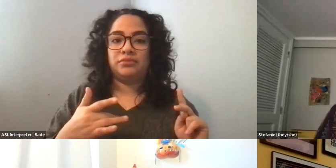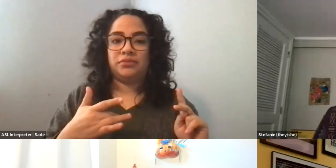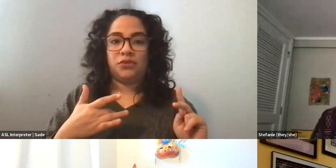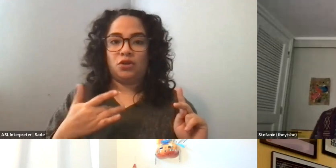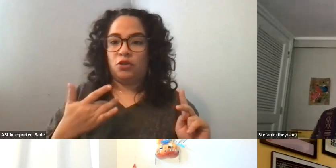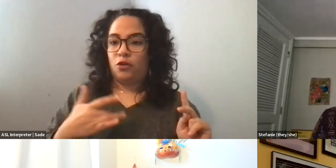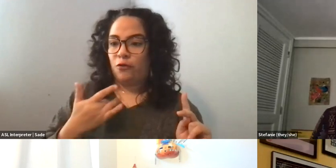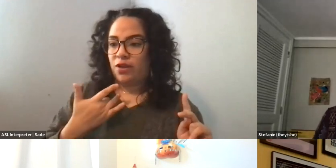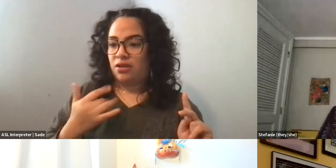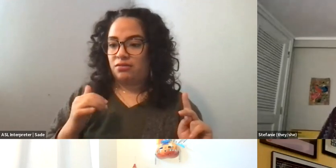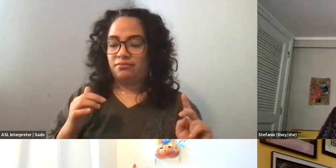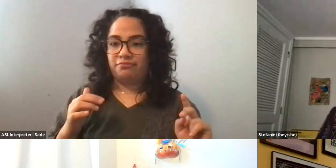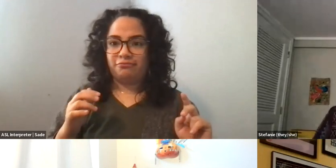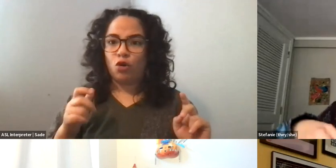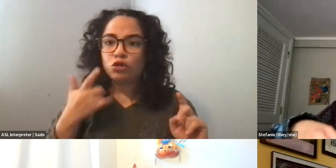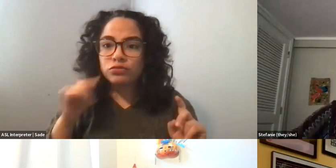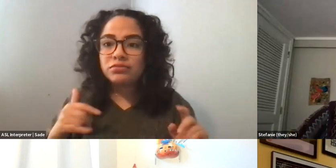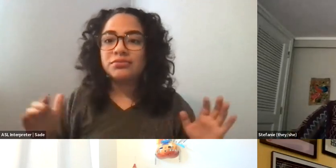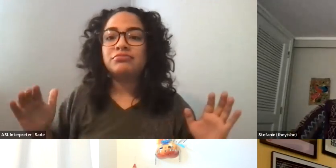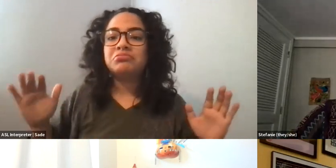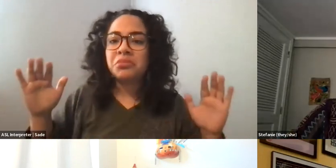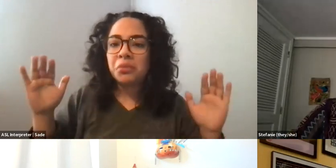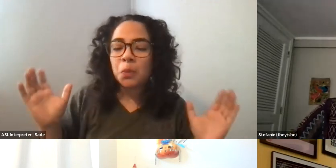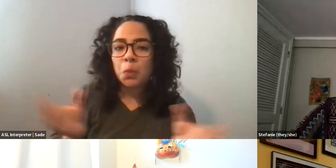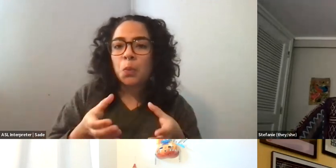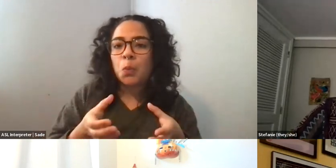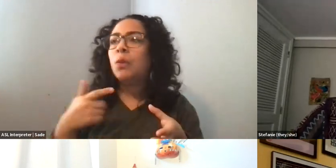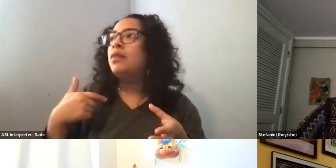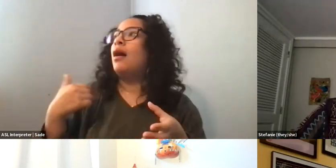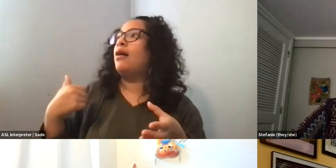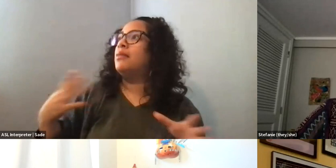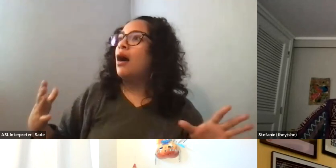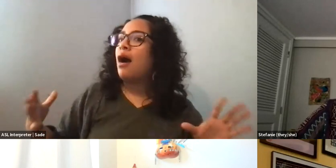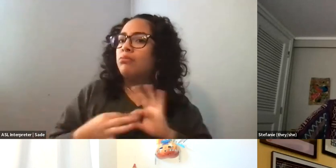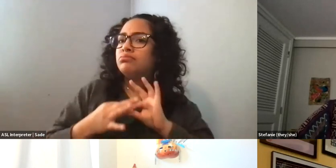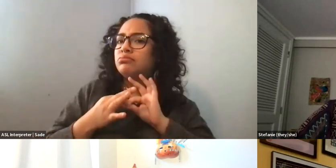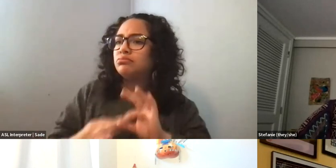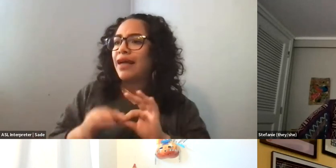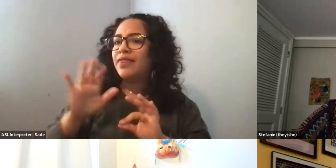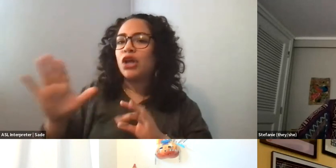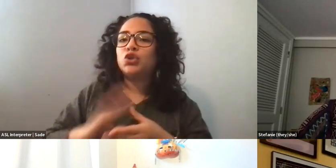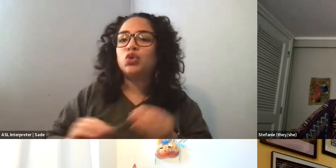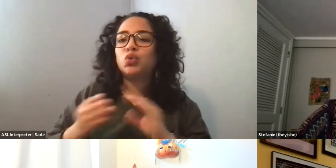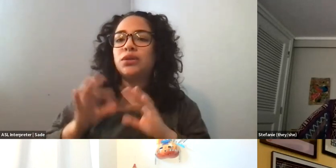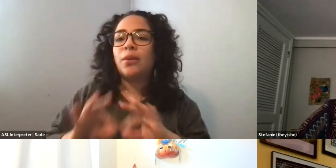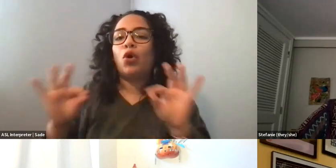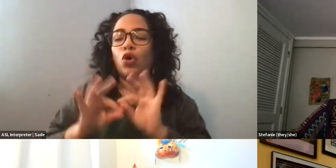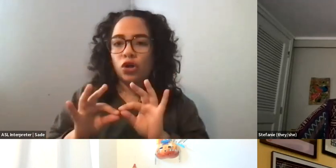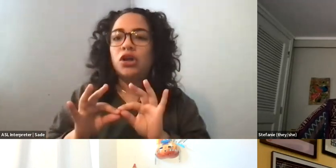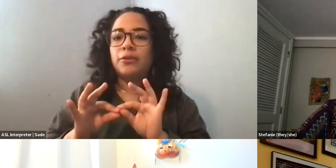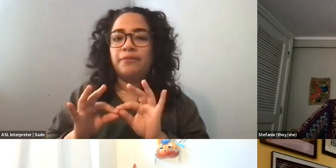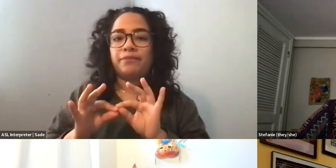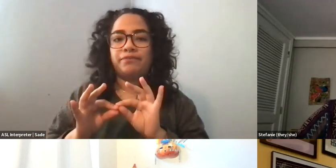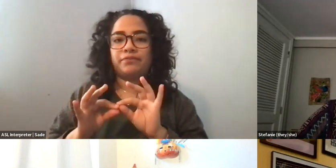really small could be connected, could have like their stories could be important. Like I came